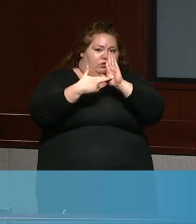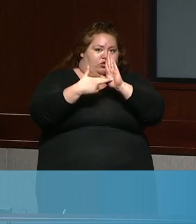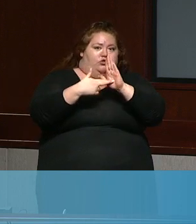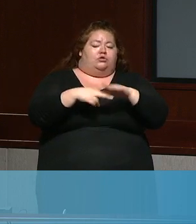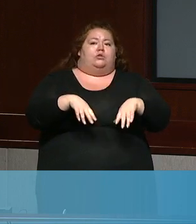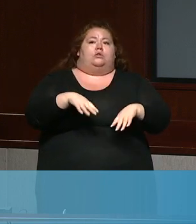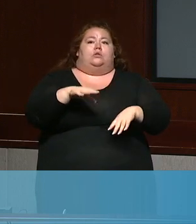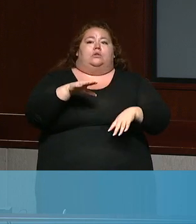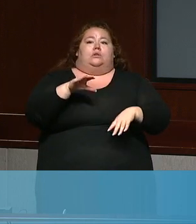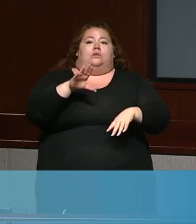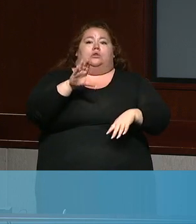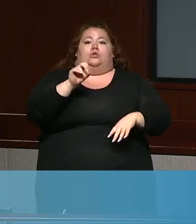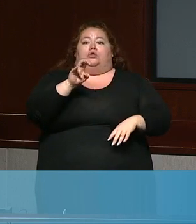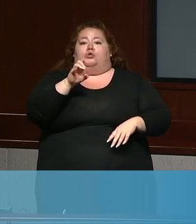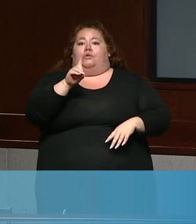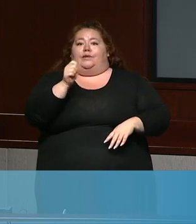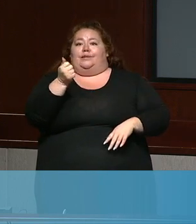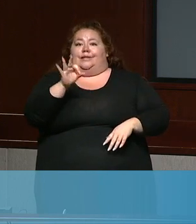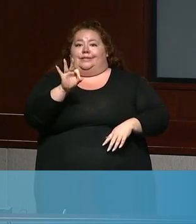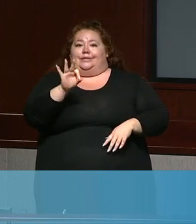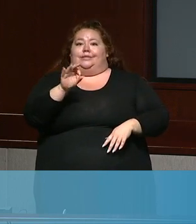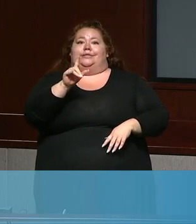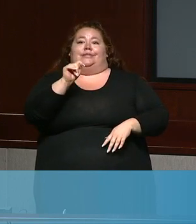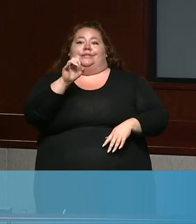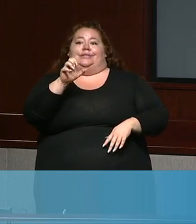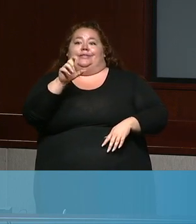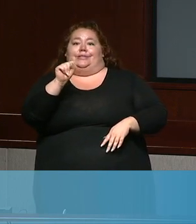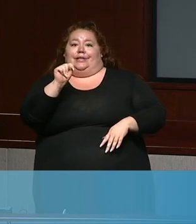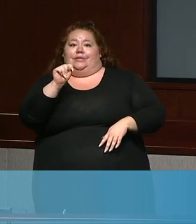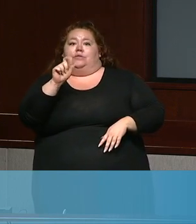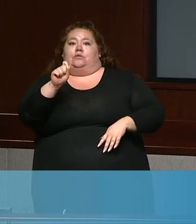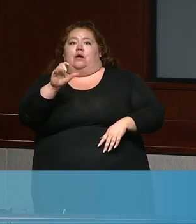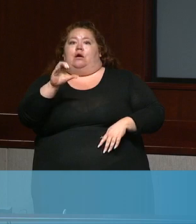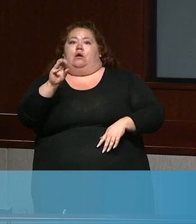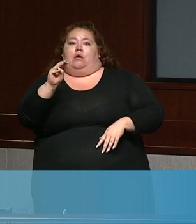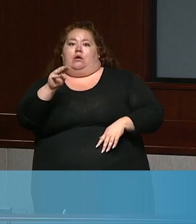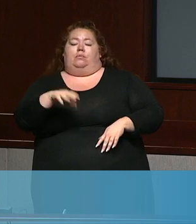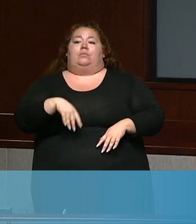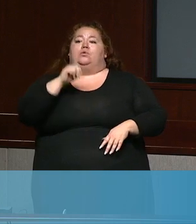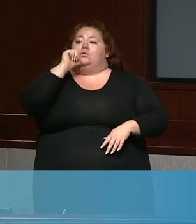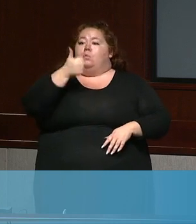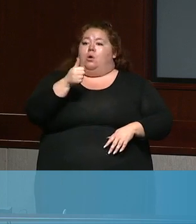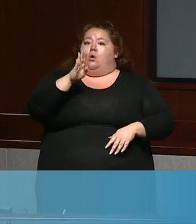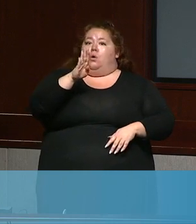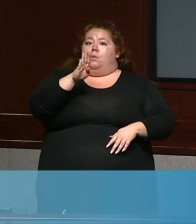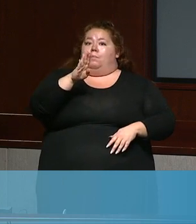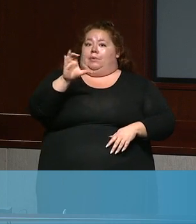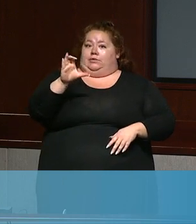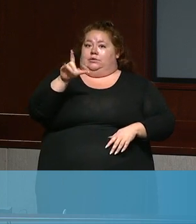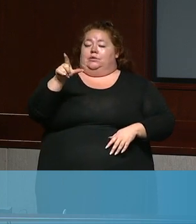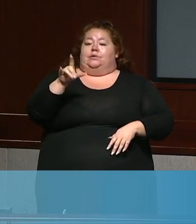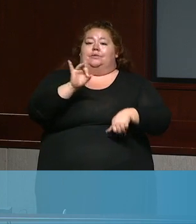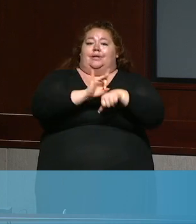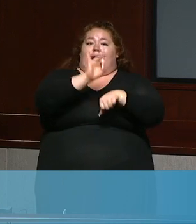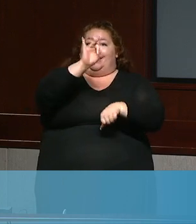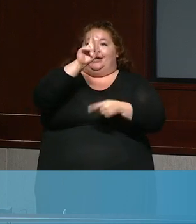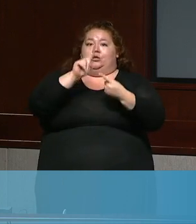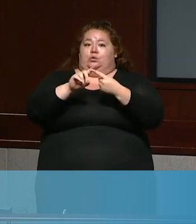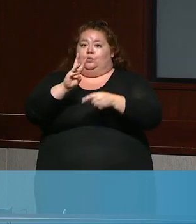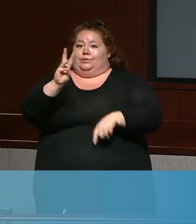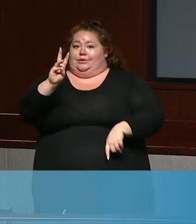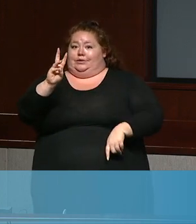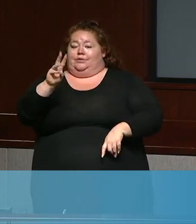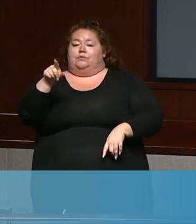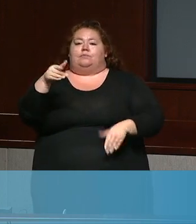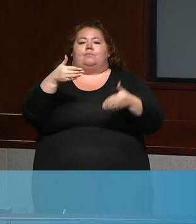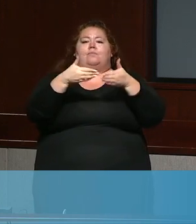doineedacovid19test.com. Tomorrow it will be at Bakersfield College on October 2nd, again from 8 a.m. to 6 p.m. It'll be at the corner of